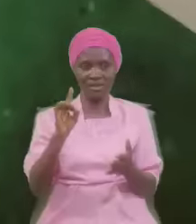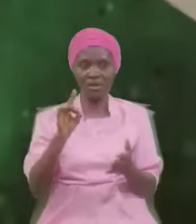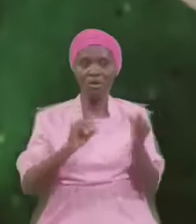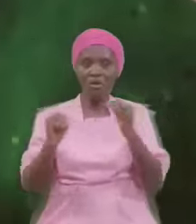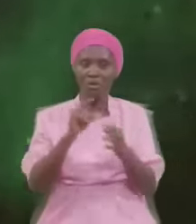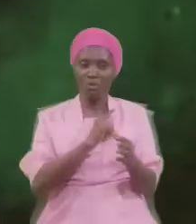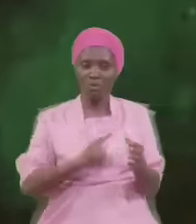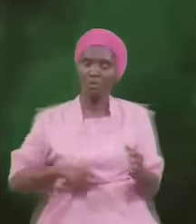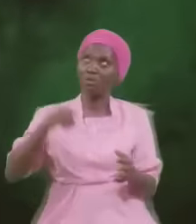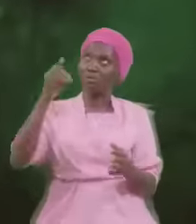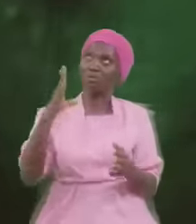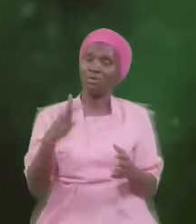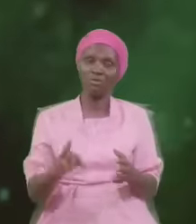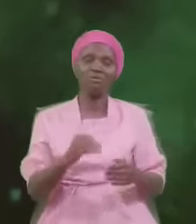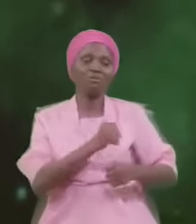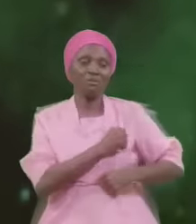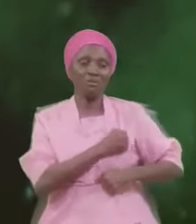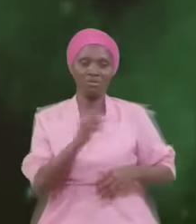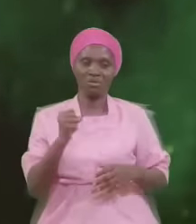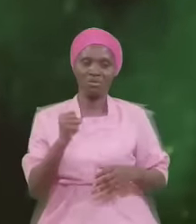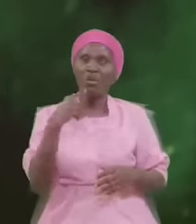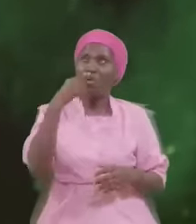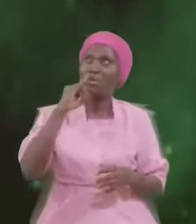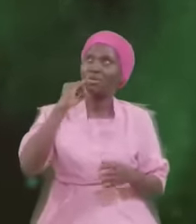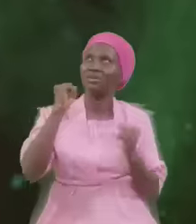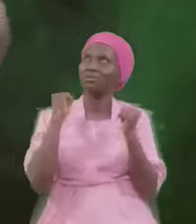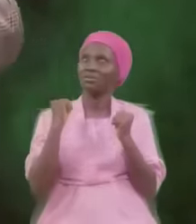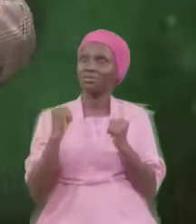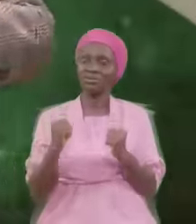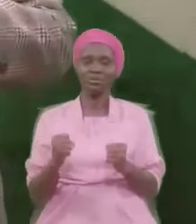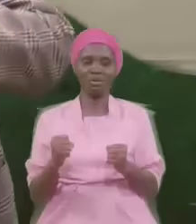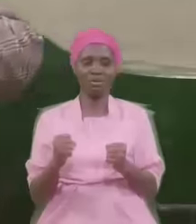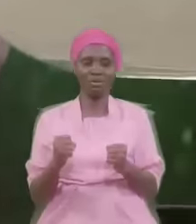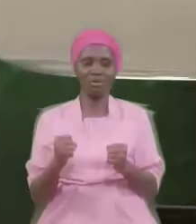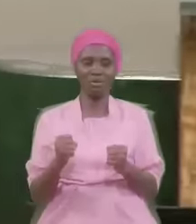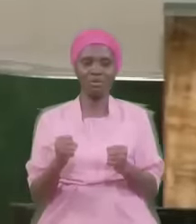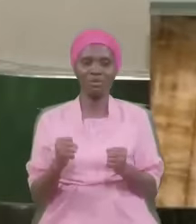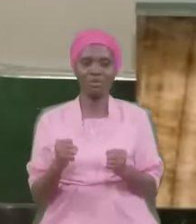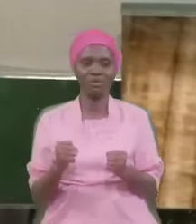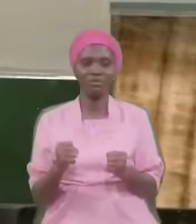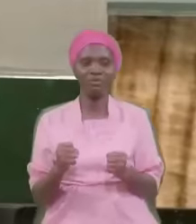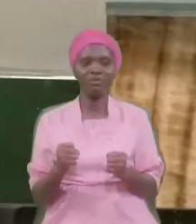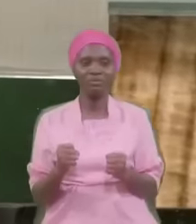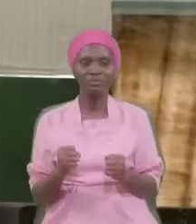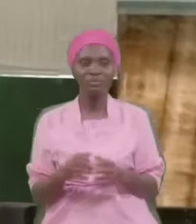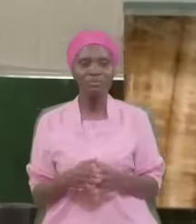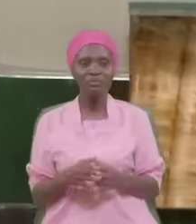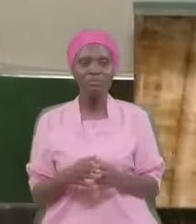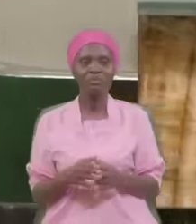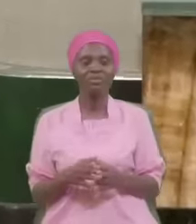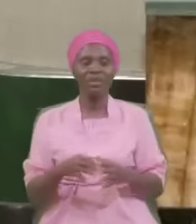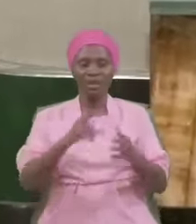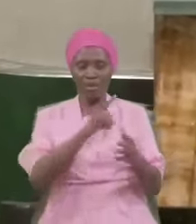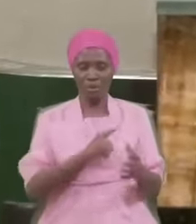of hosts, who is strong? Who is a strong Lord